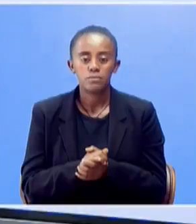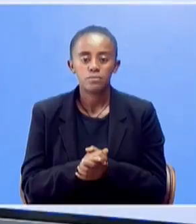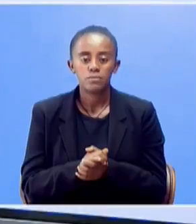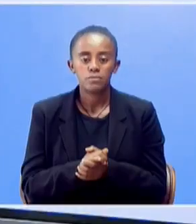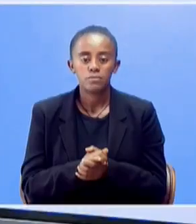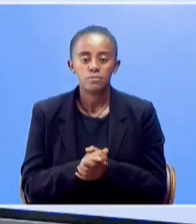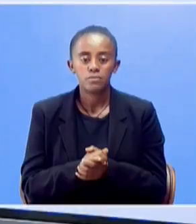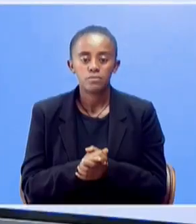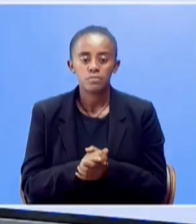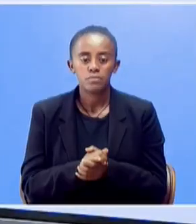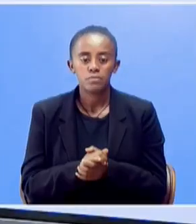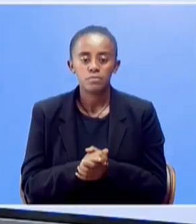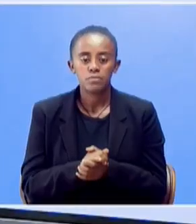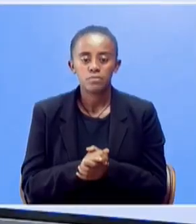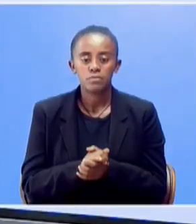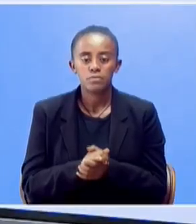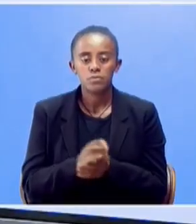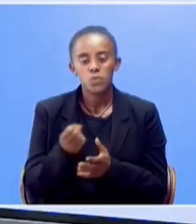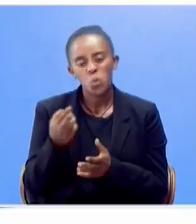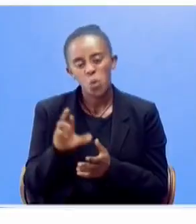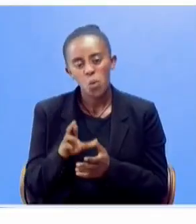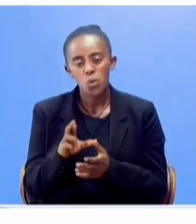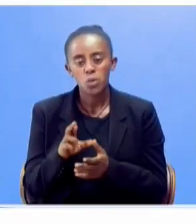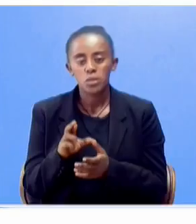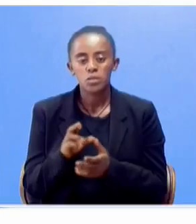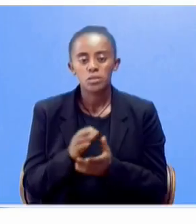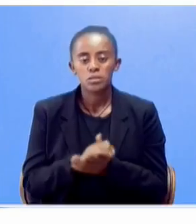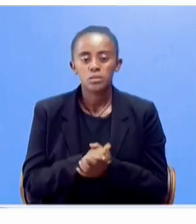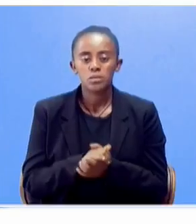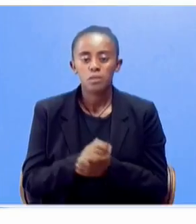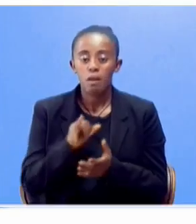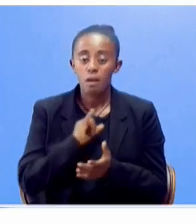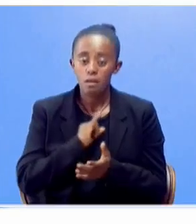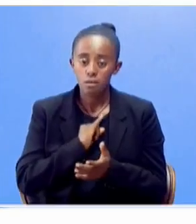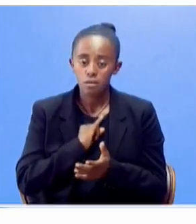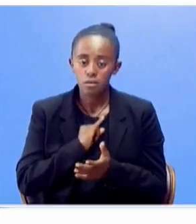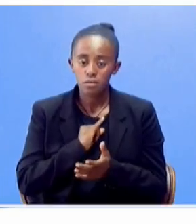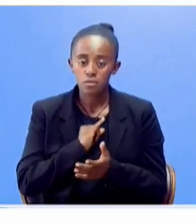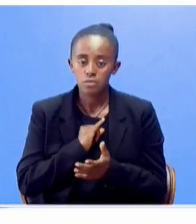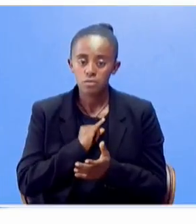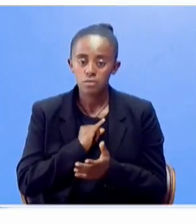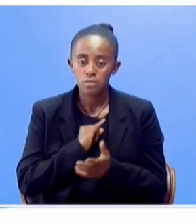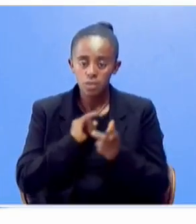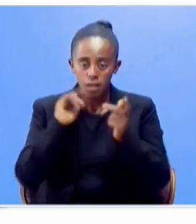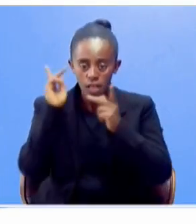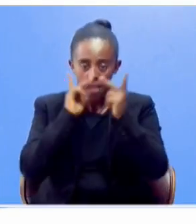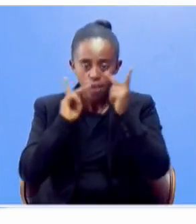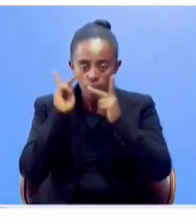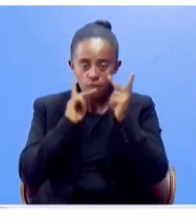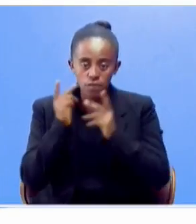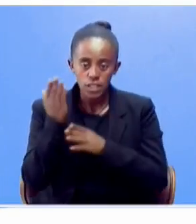Yeah? Or somebody might say, I visited